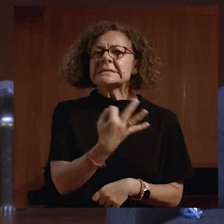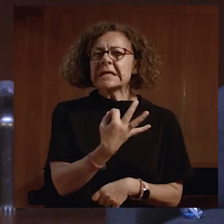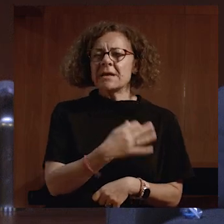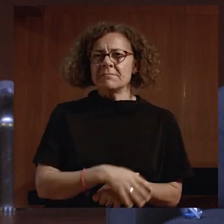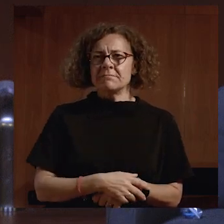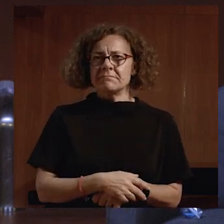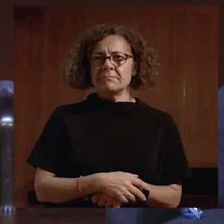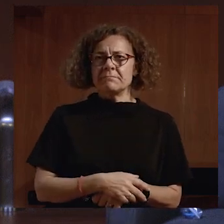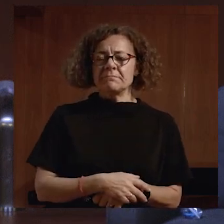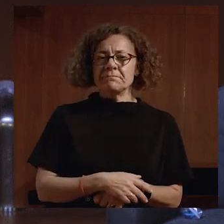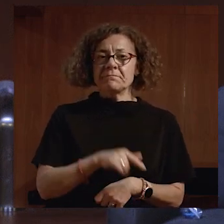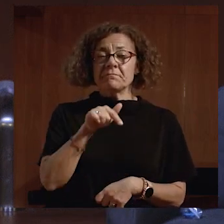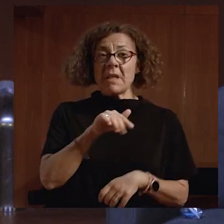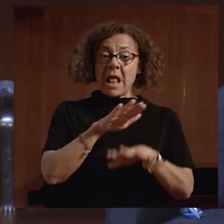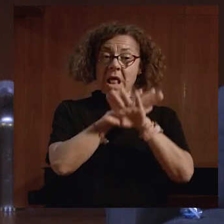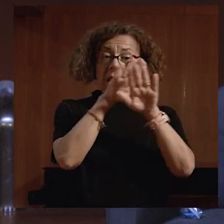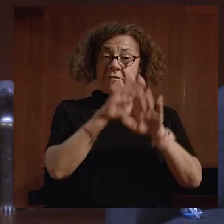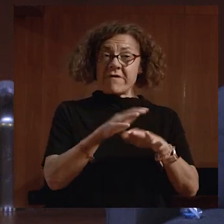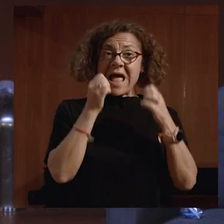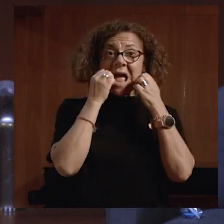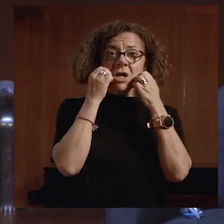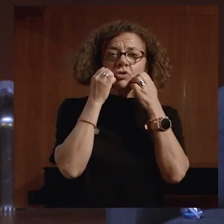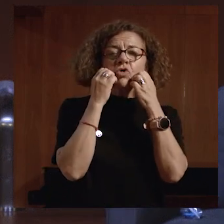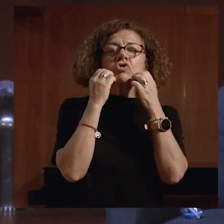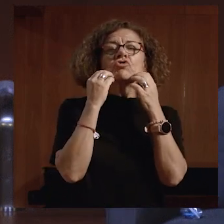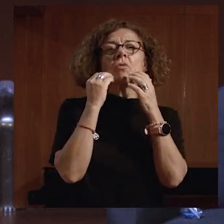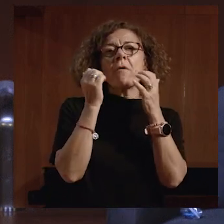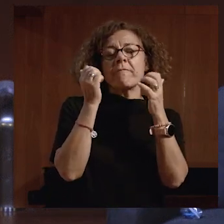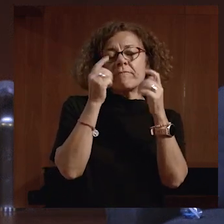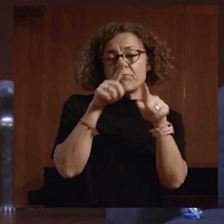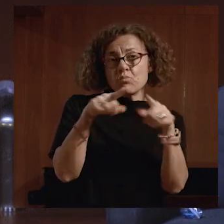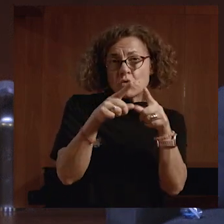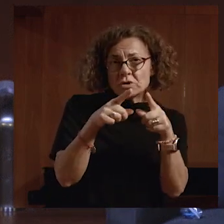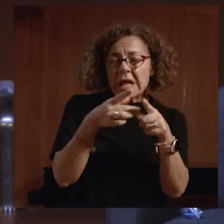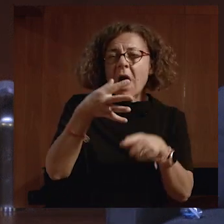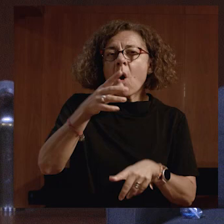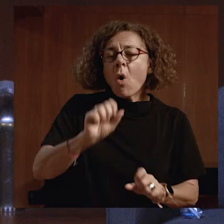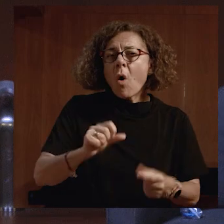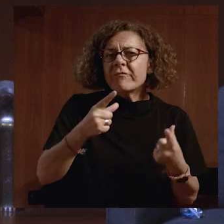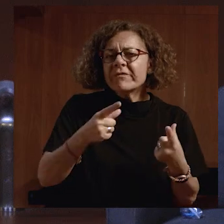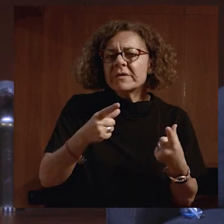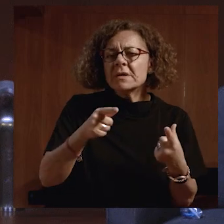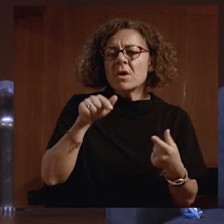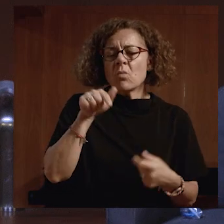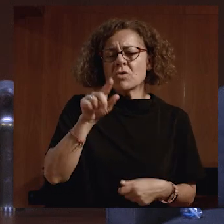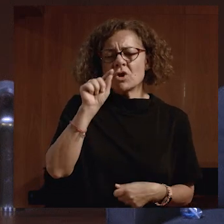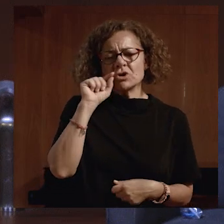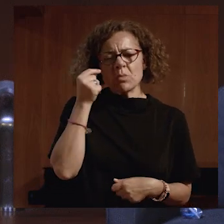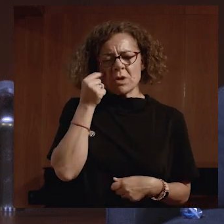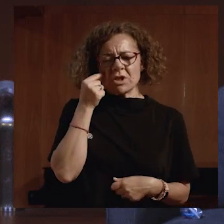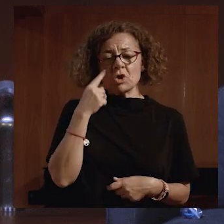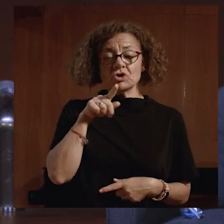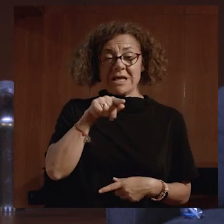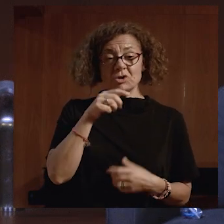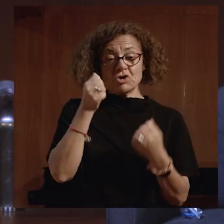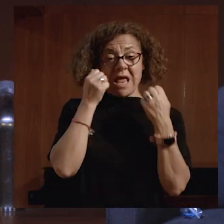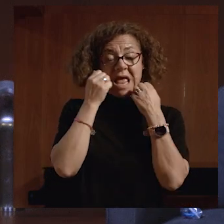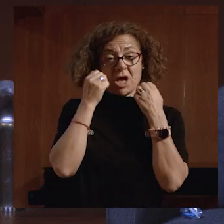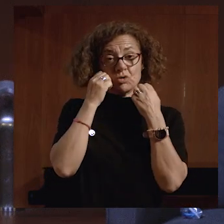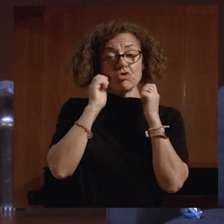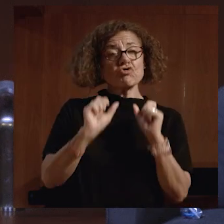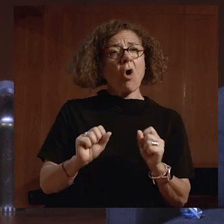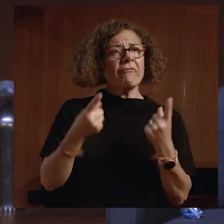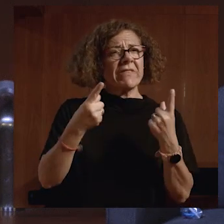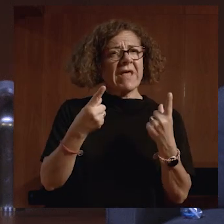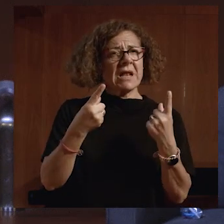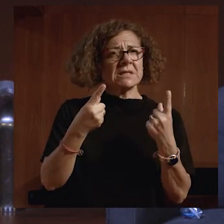When we start to realize that our period of formal studies are actually not endless, sometimes we often think, God, where did